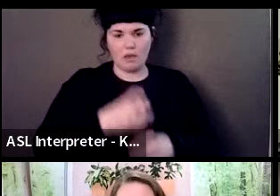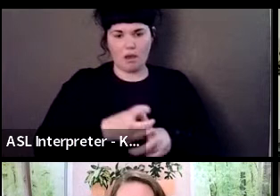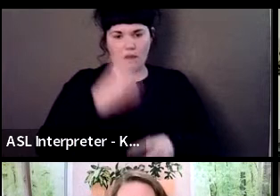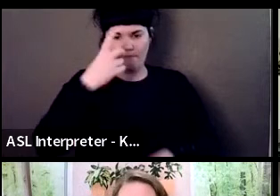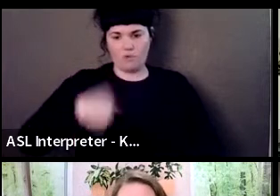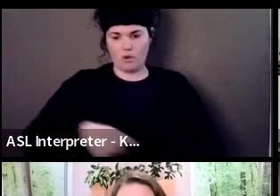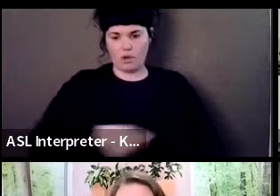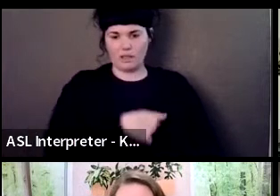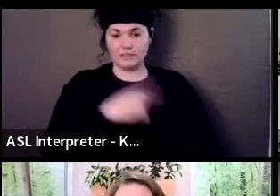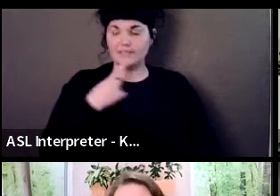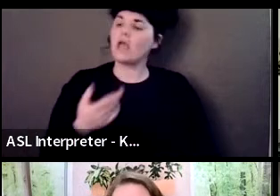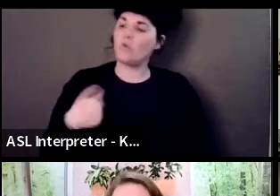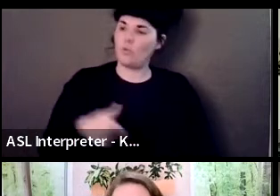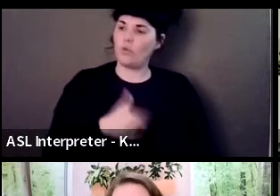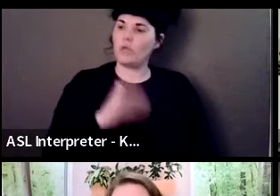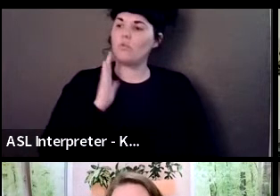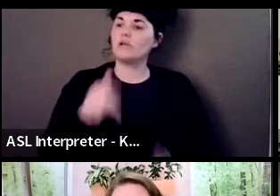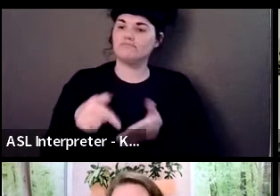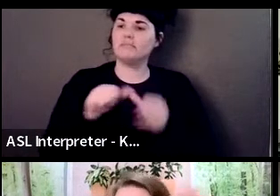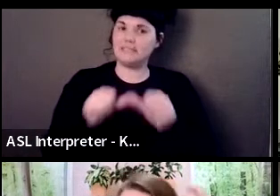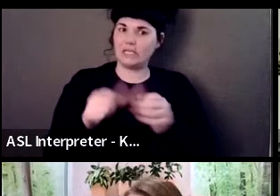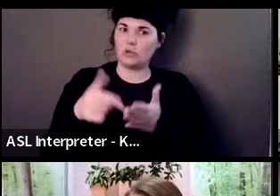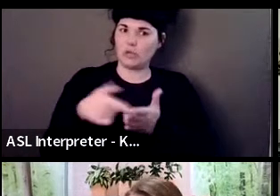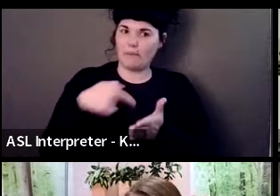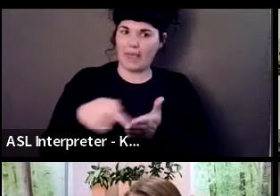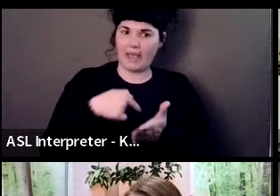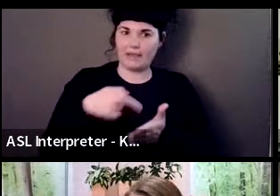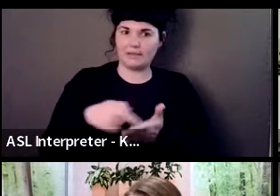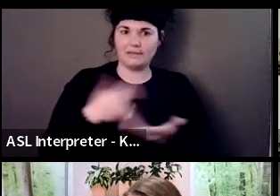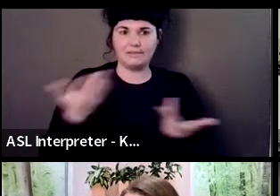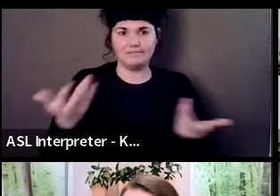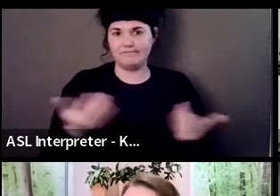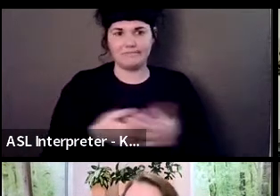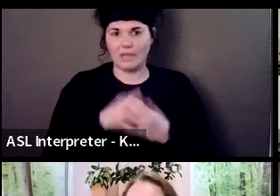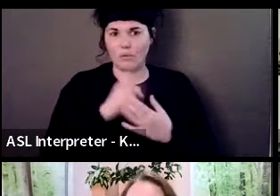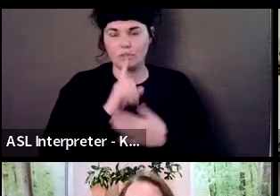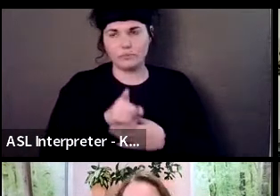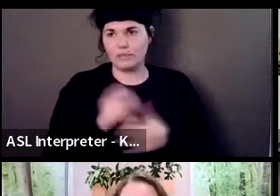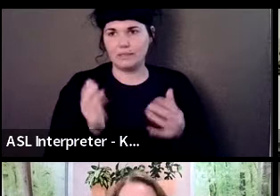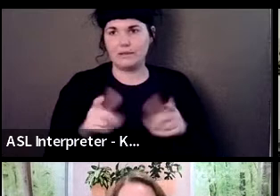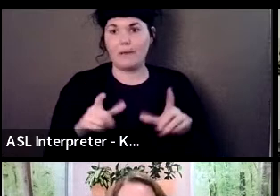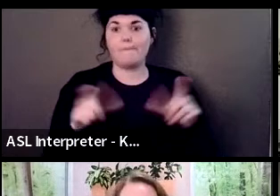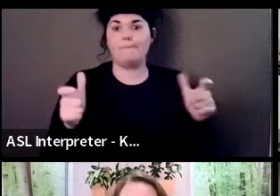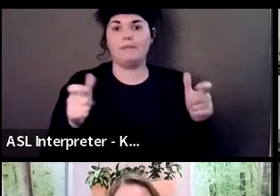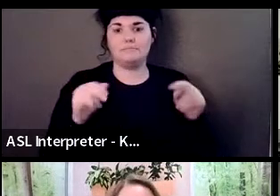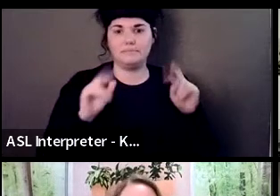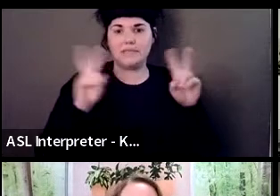continue to be paid. So that wasn't much of a topic of discussion.